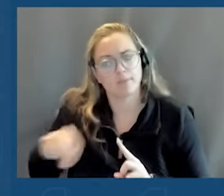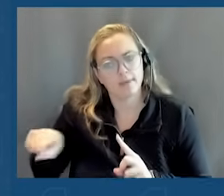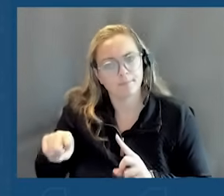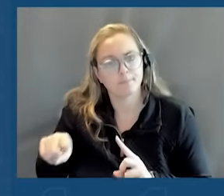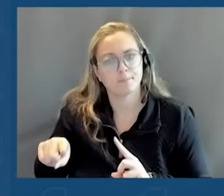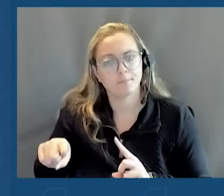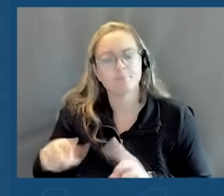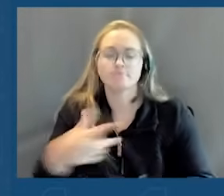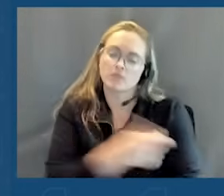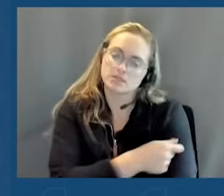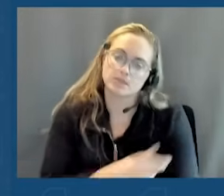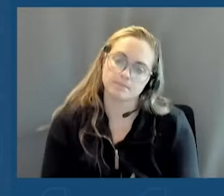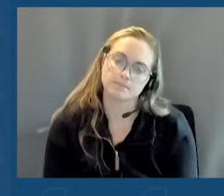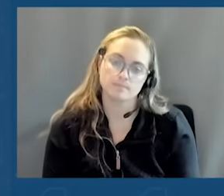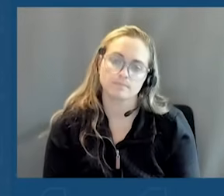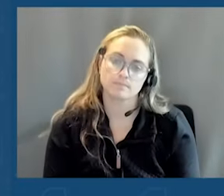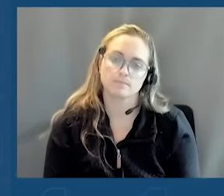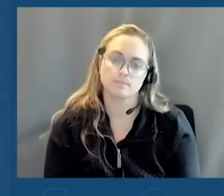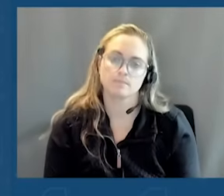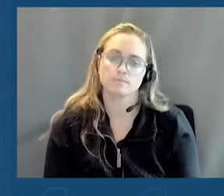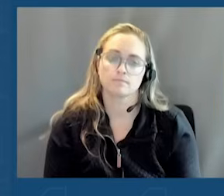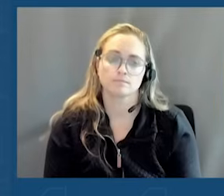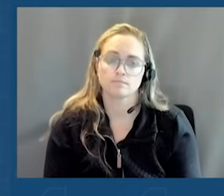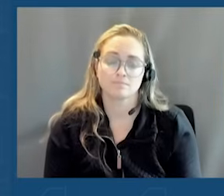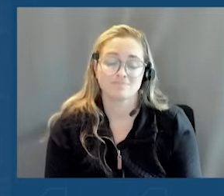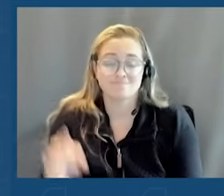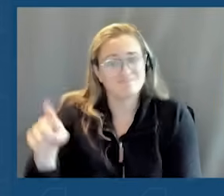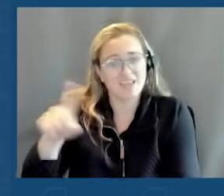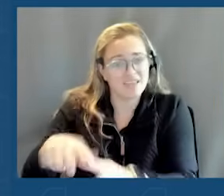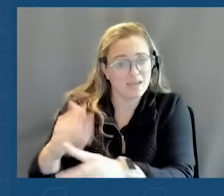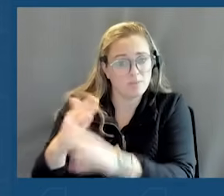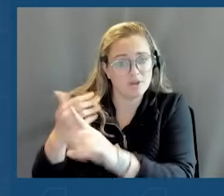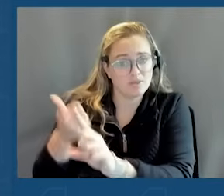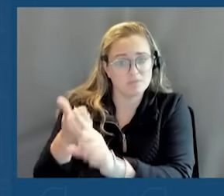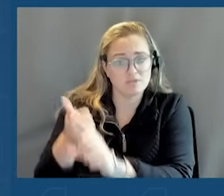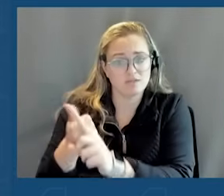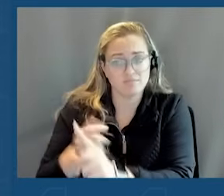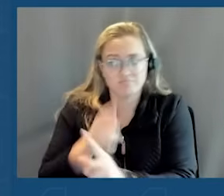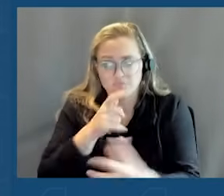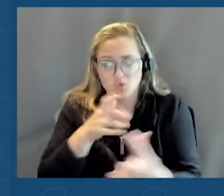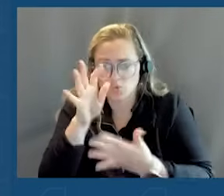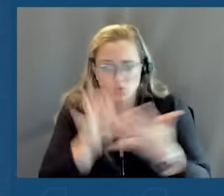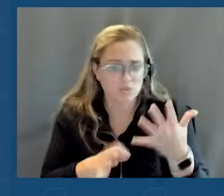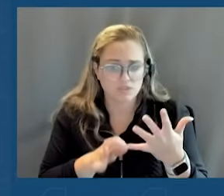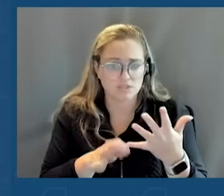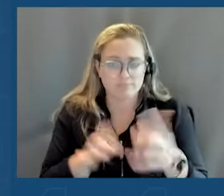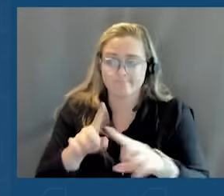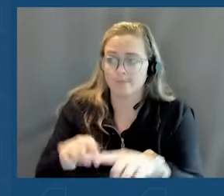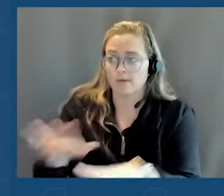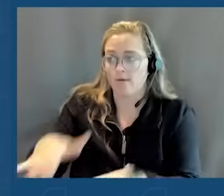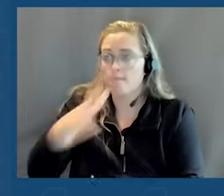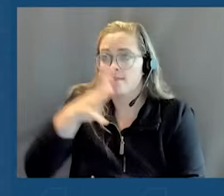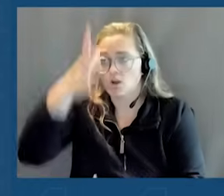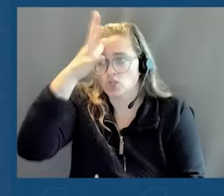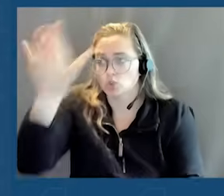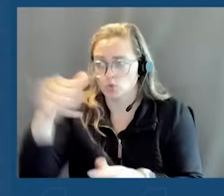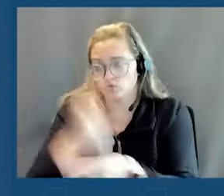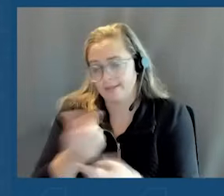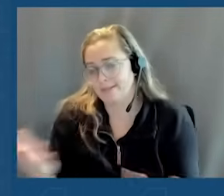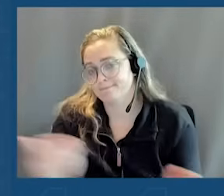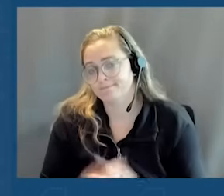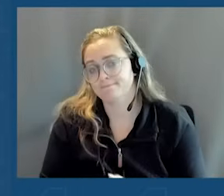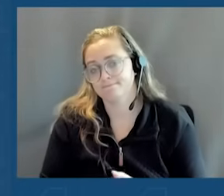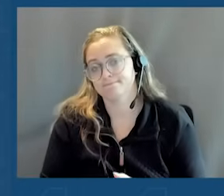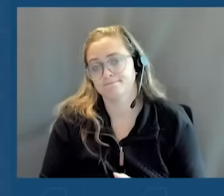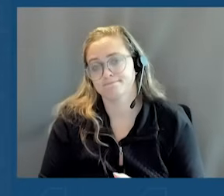them vaccinated. So they can't protect themselves. They have no choice. They're counting on their parents to do the right thing. But even